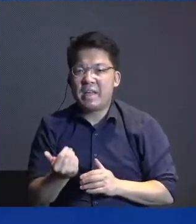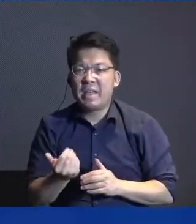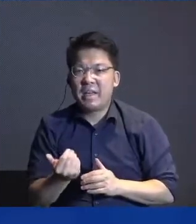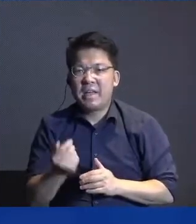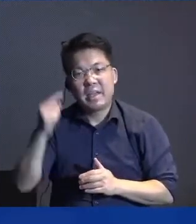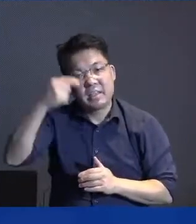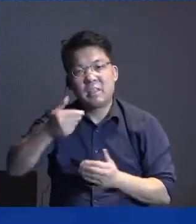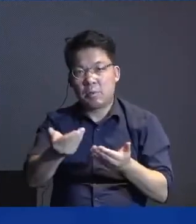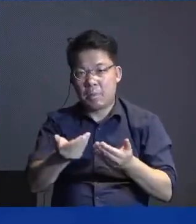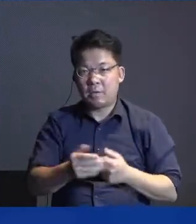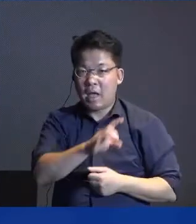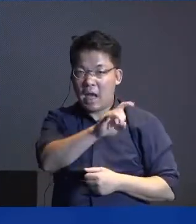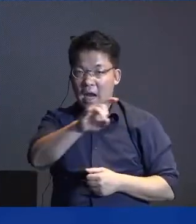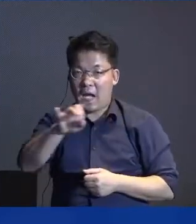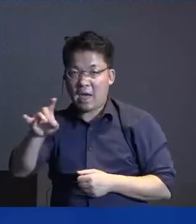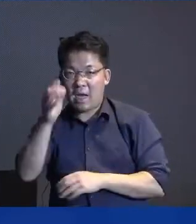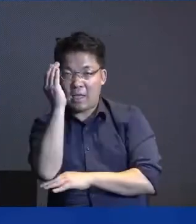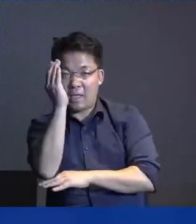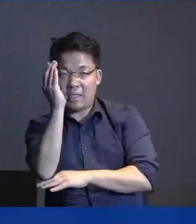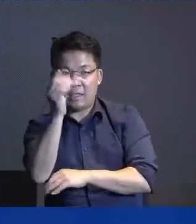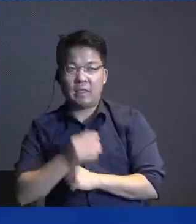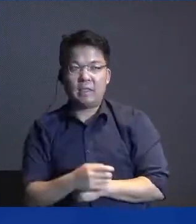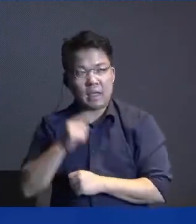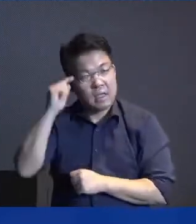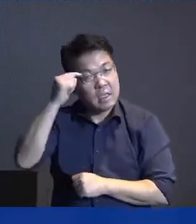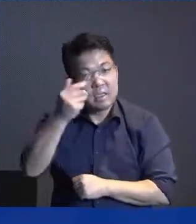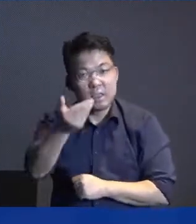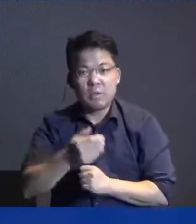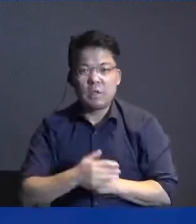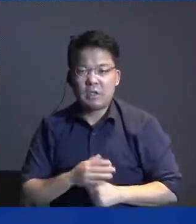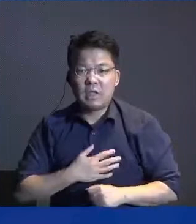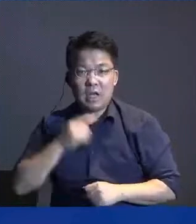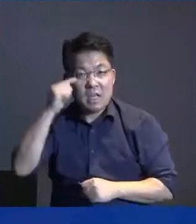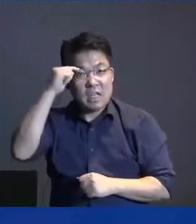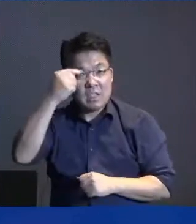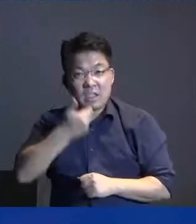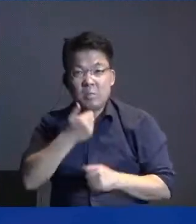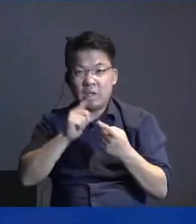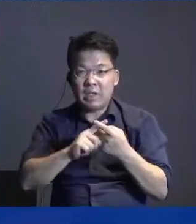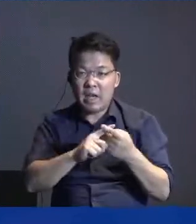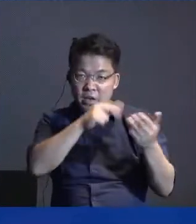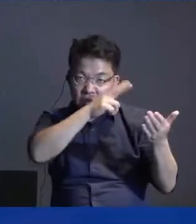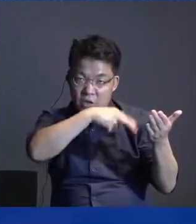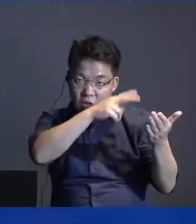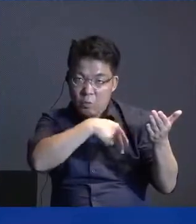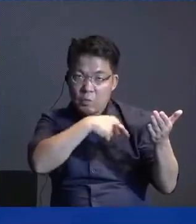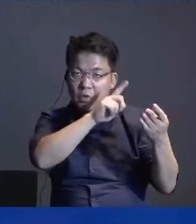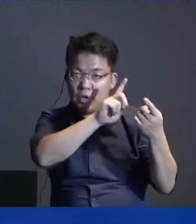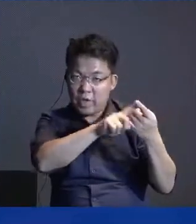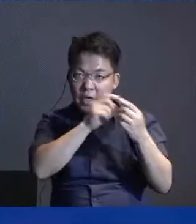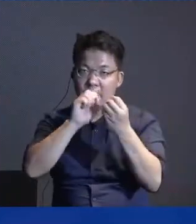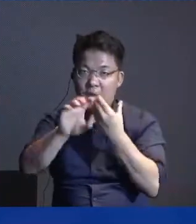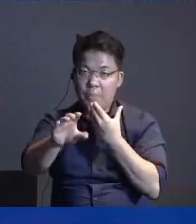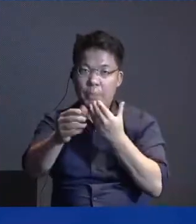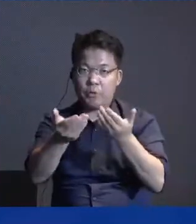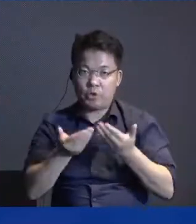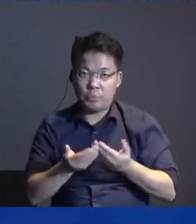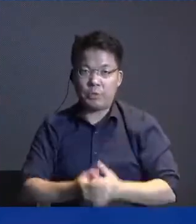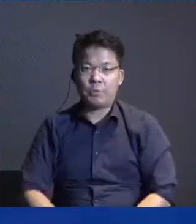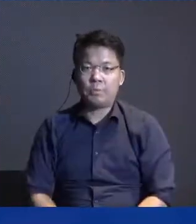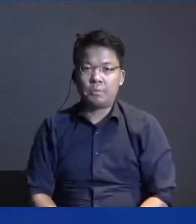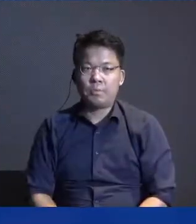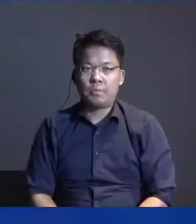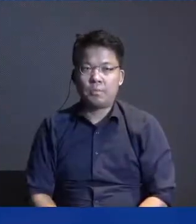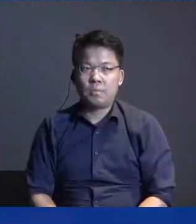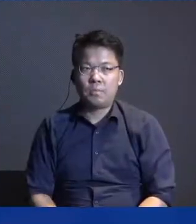questions and you answer those specific questions, and then we might have some general questions if we have some